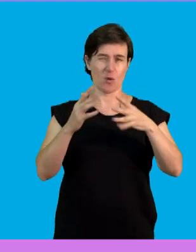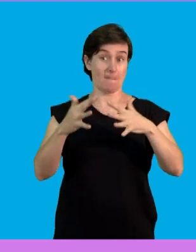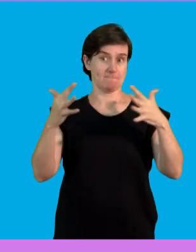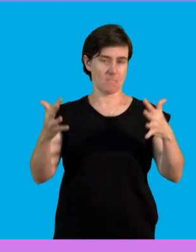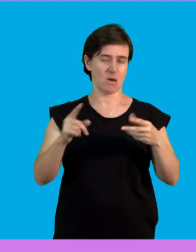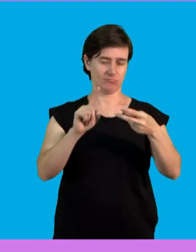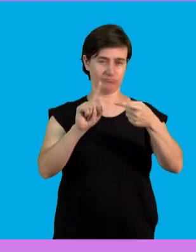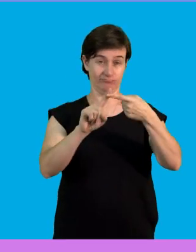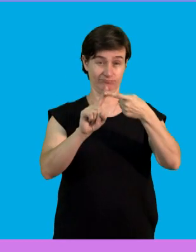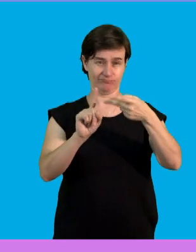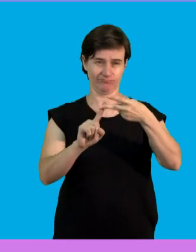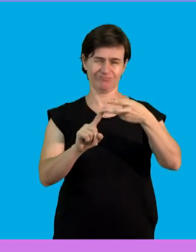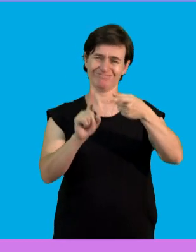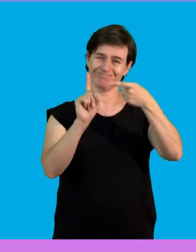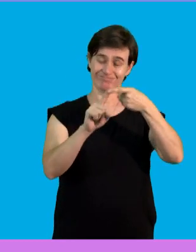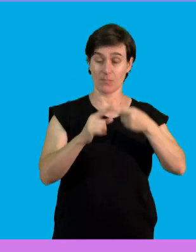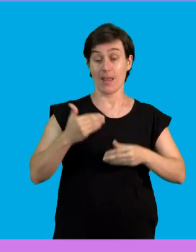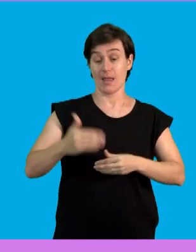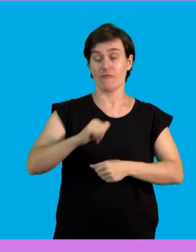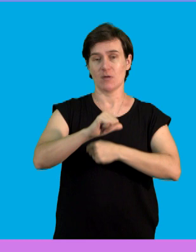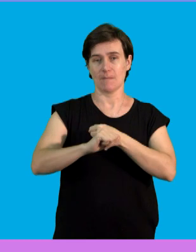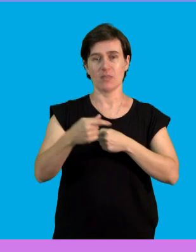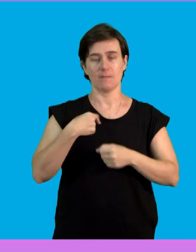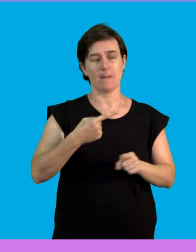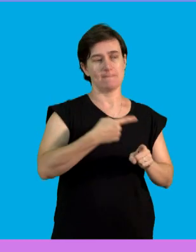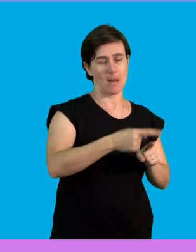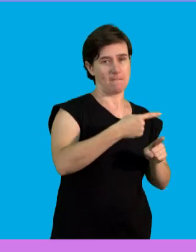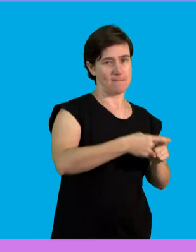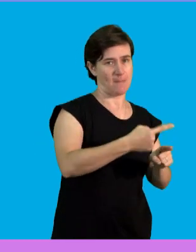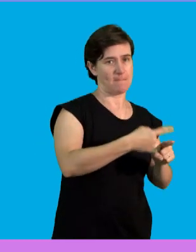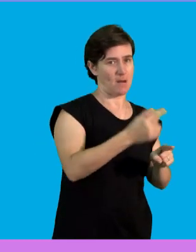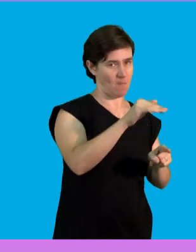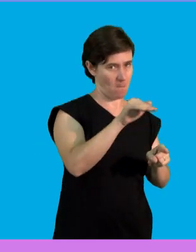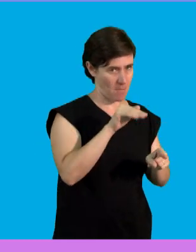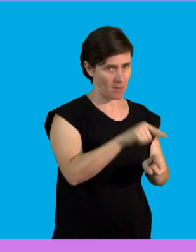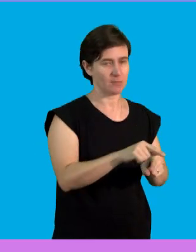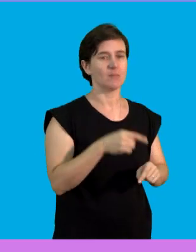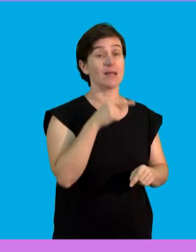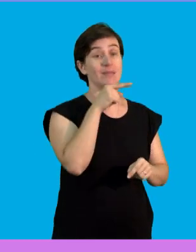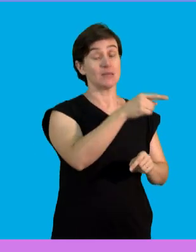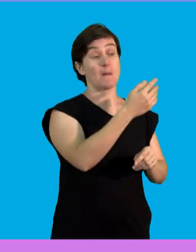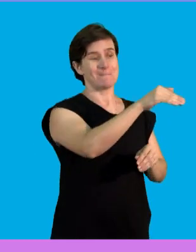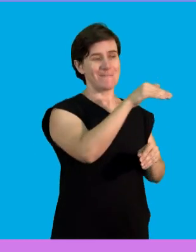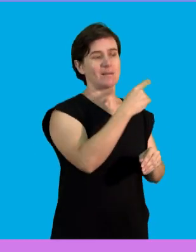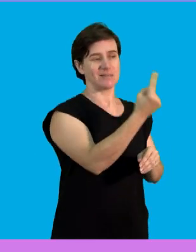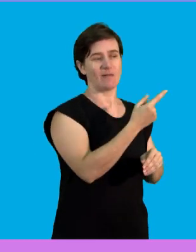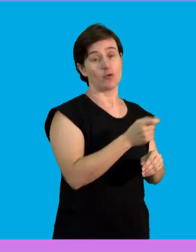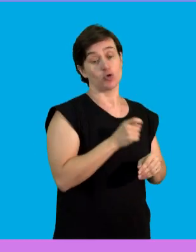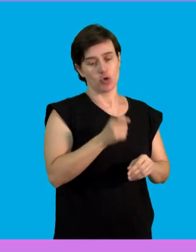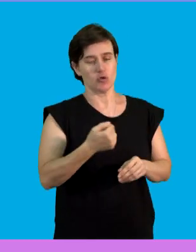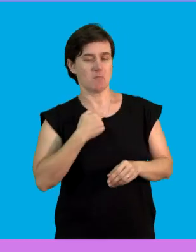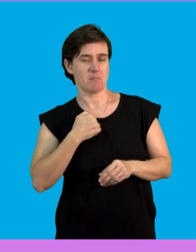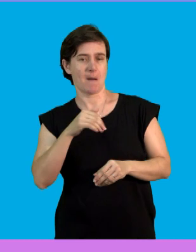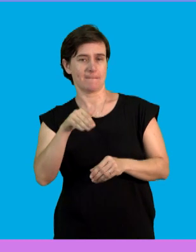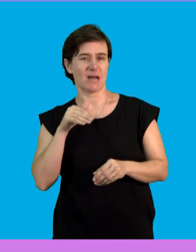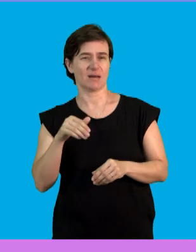structures. The one is where you have a monthly charge. This is a monthly charge to your account, and then